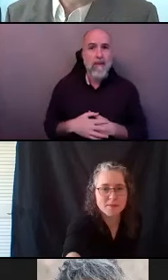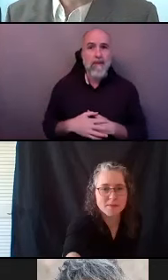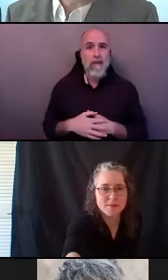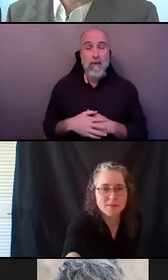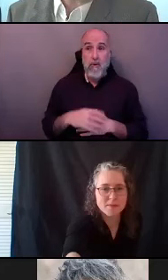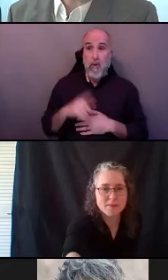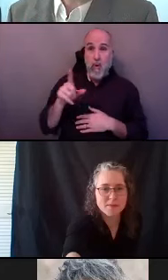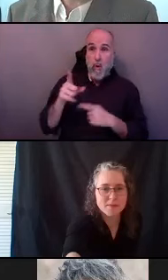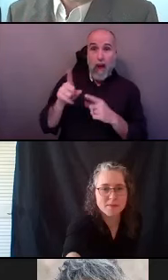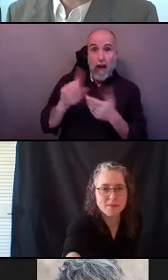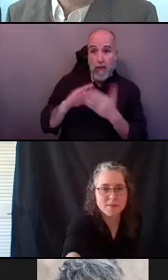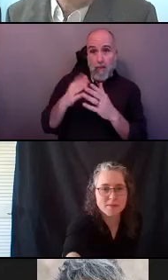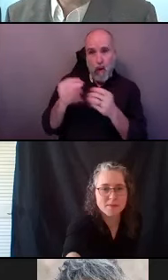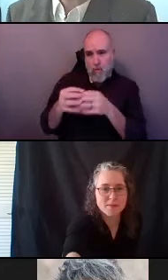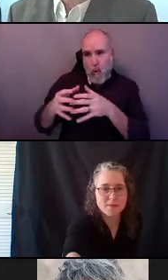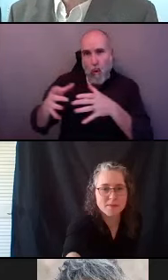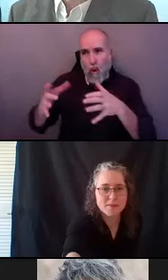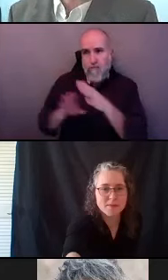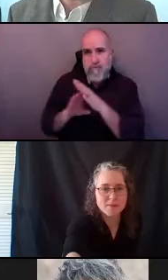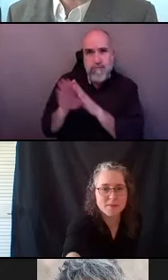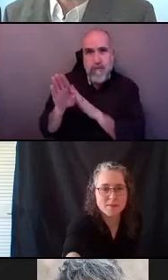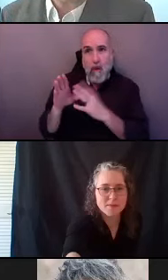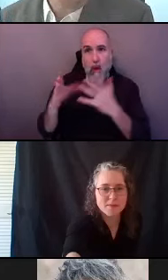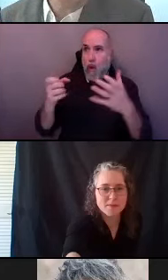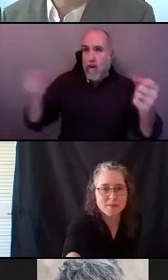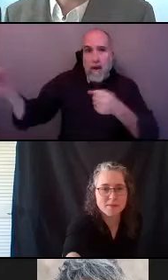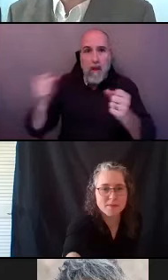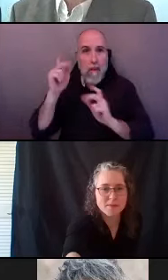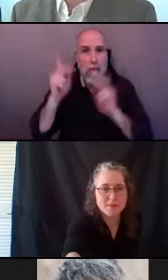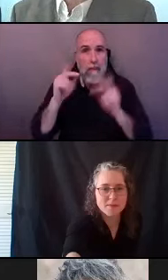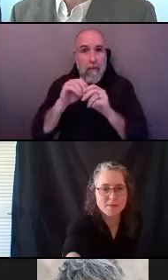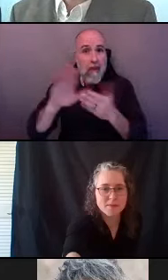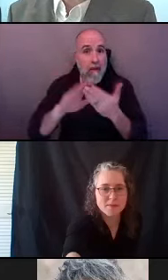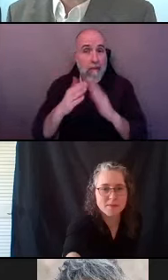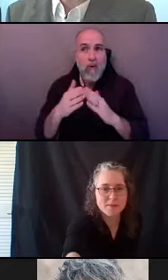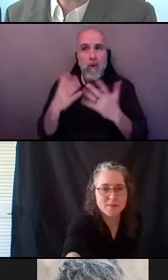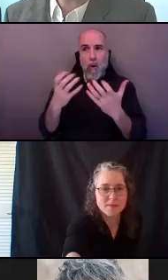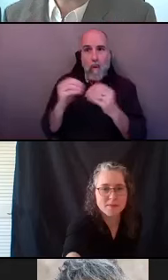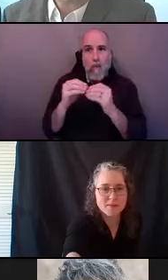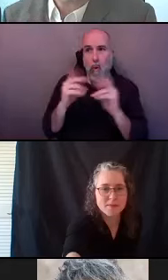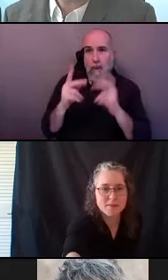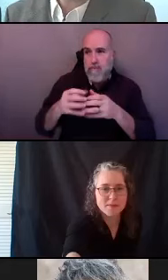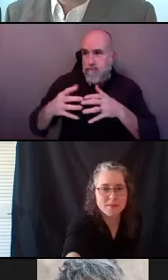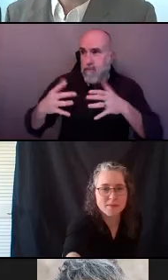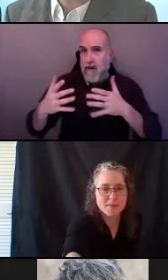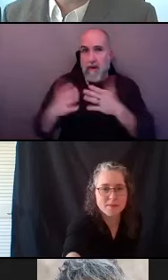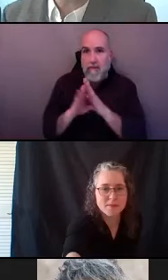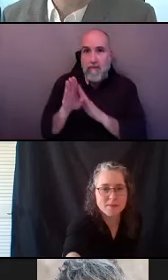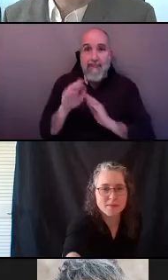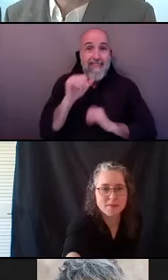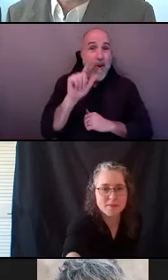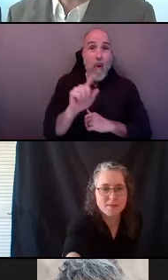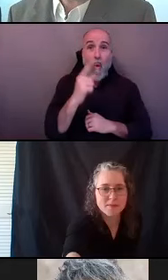Communities want to grow. They want to bring people to the community. They want to bring that economic growth. And that includes people not only